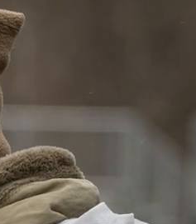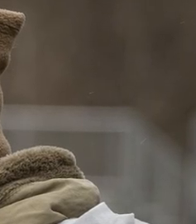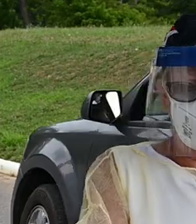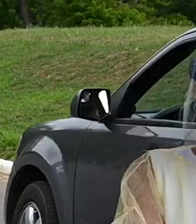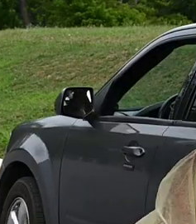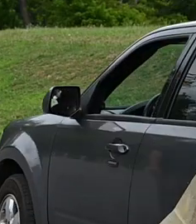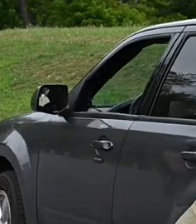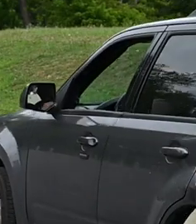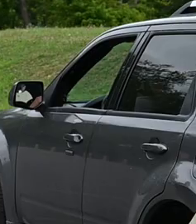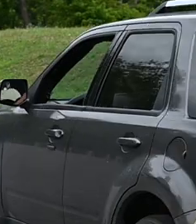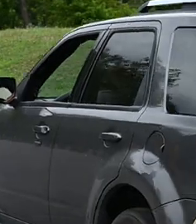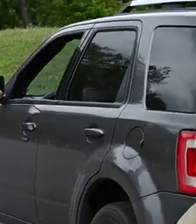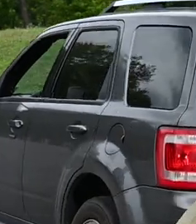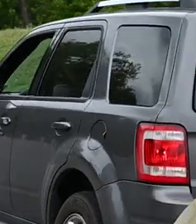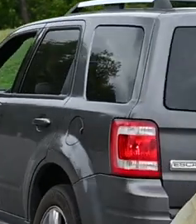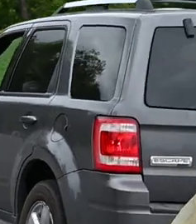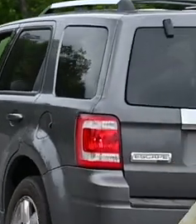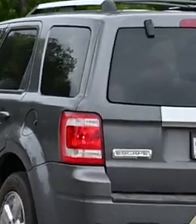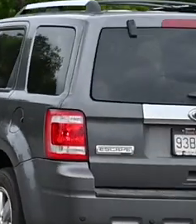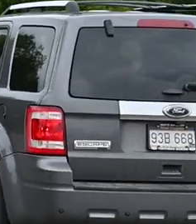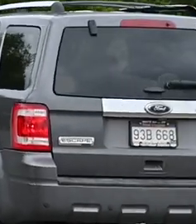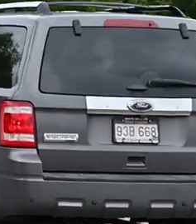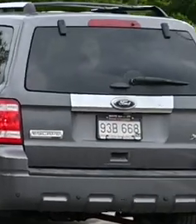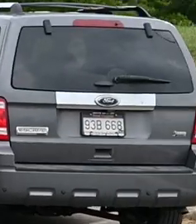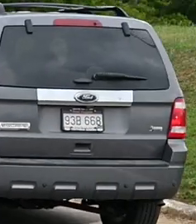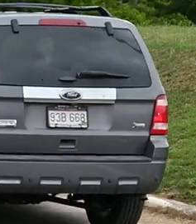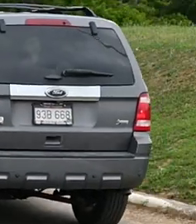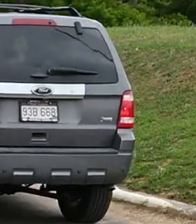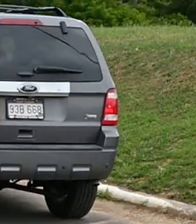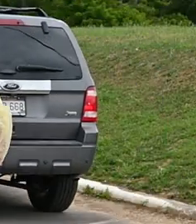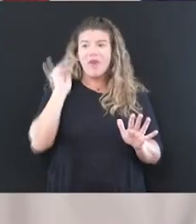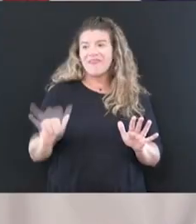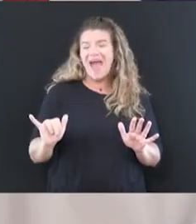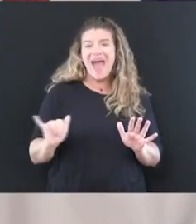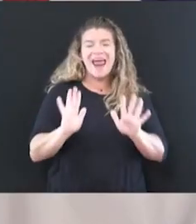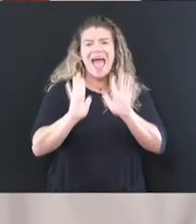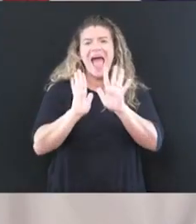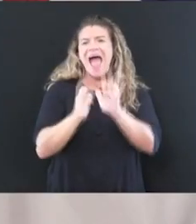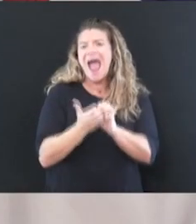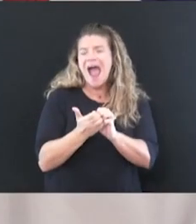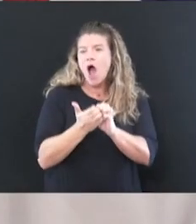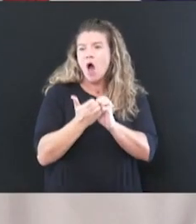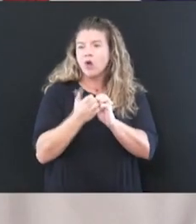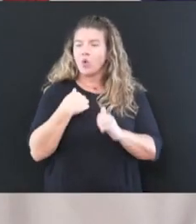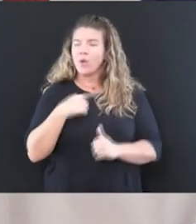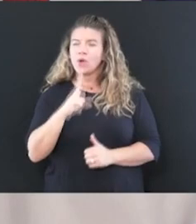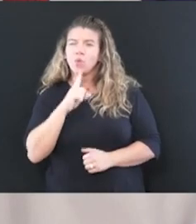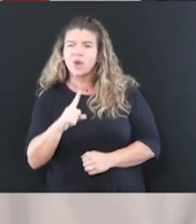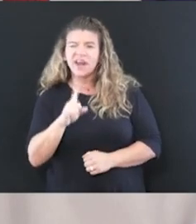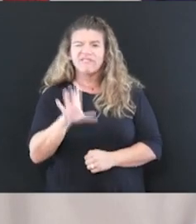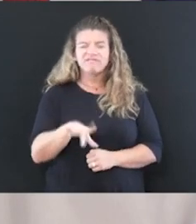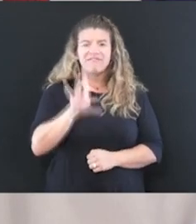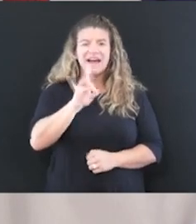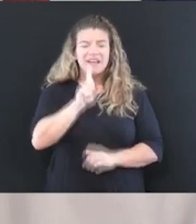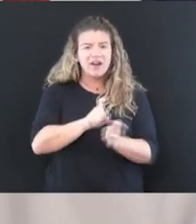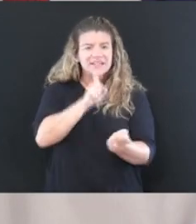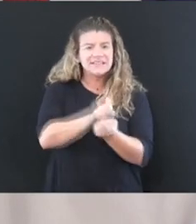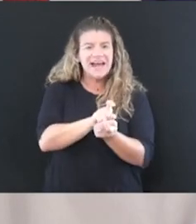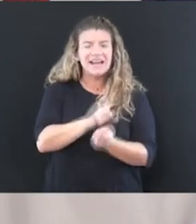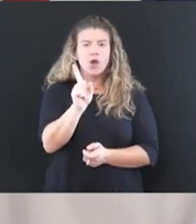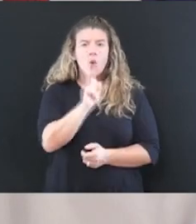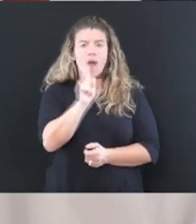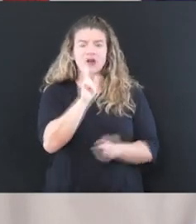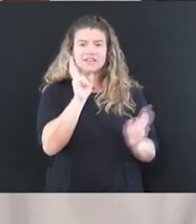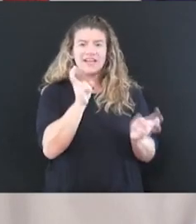minimizing the spread of COVID-19 through aggressive testing. How do we really find out exactly where the problems